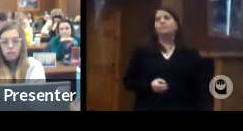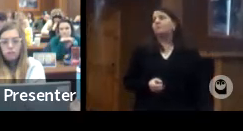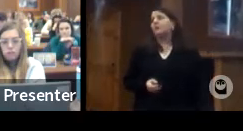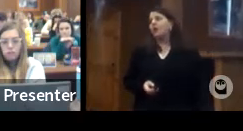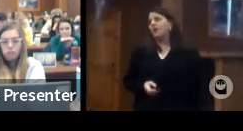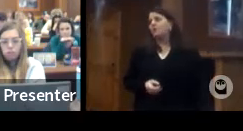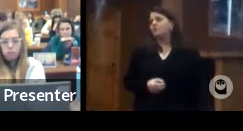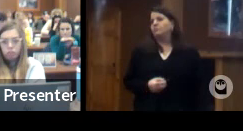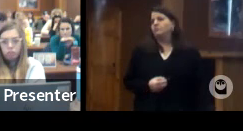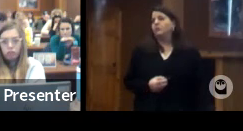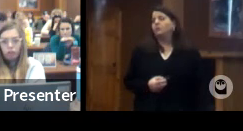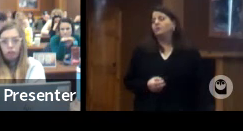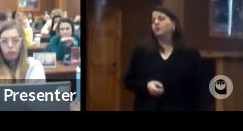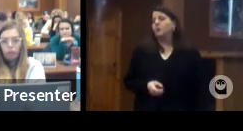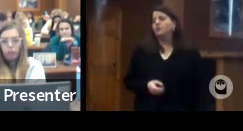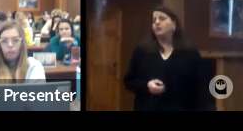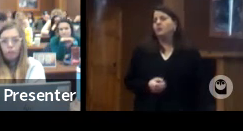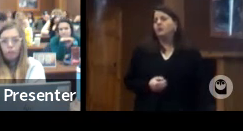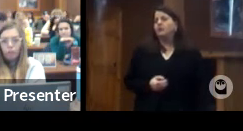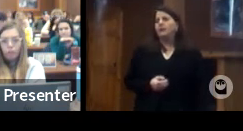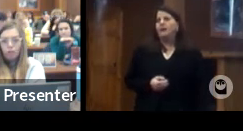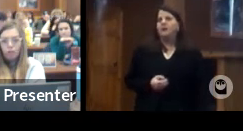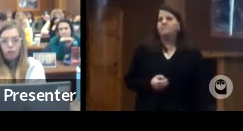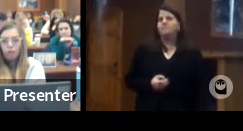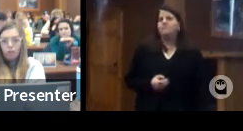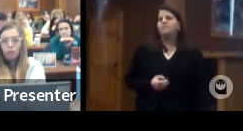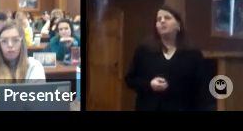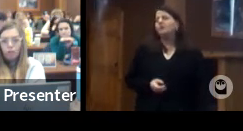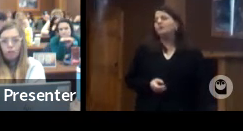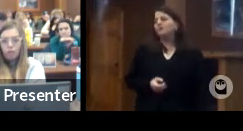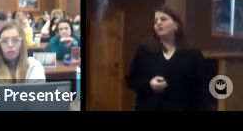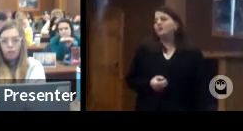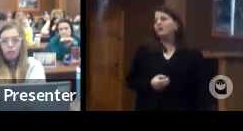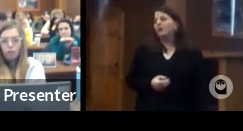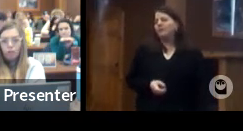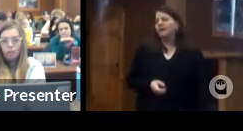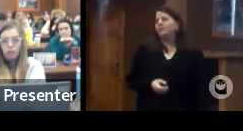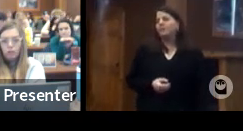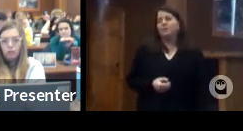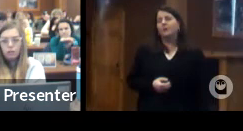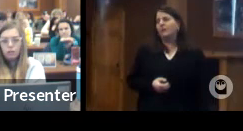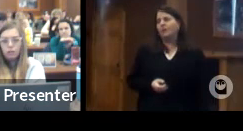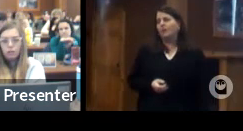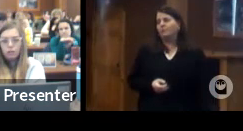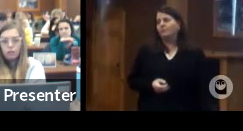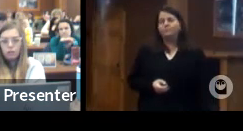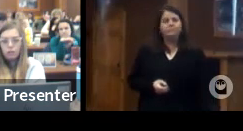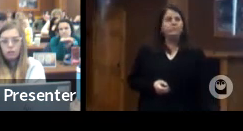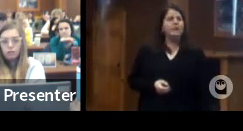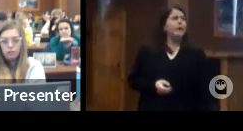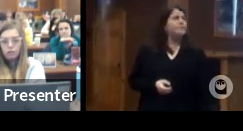Some other tips, be calm. Don't lose your composure. Most attorneys are well-behaved in court, but not